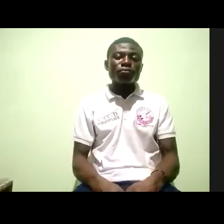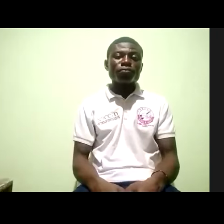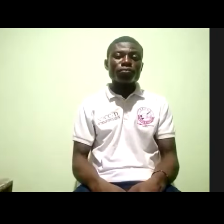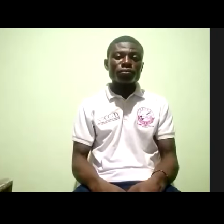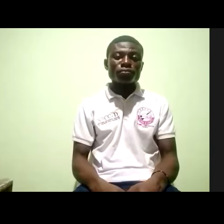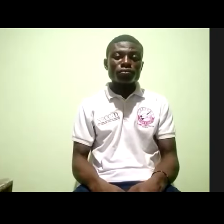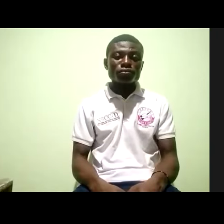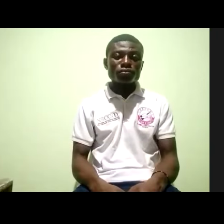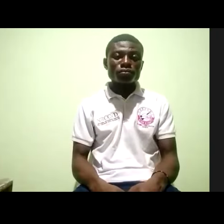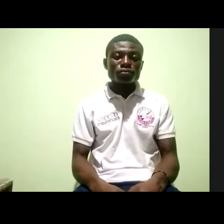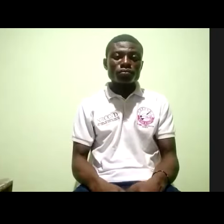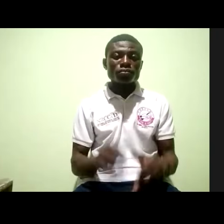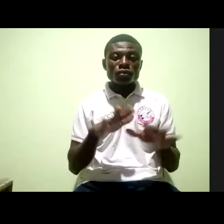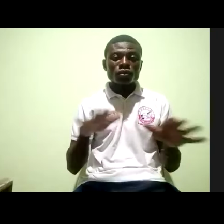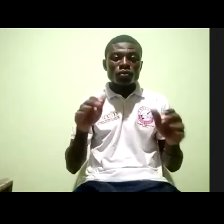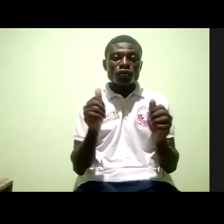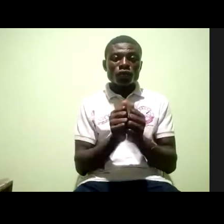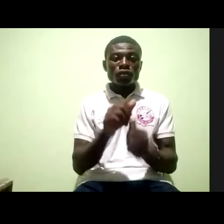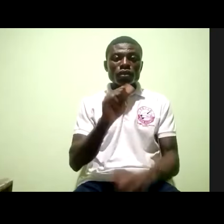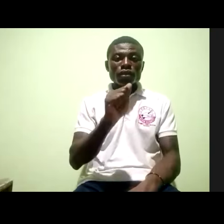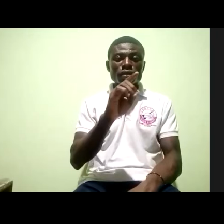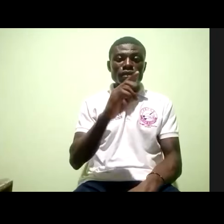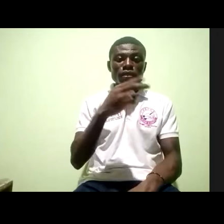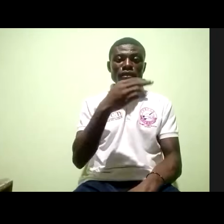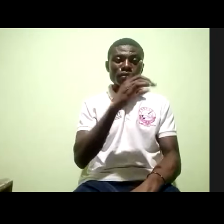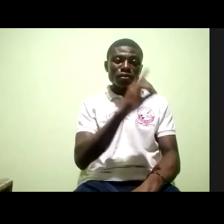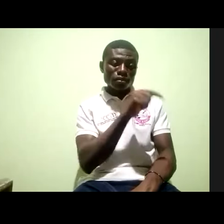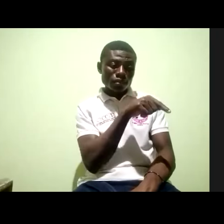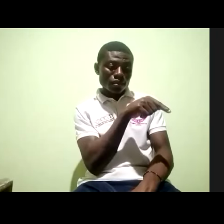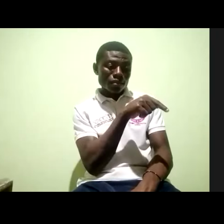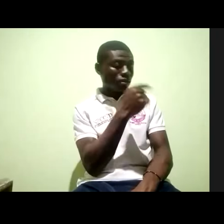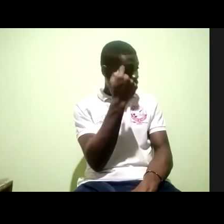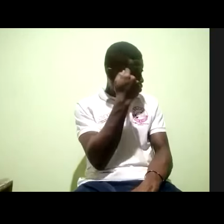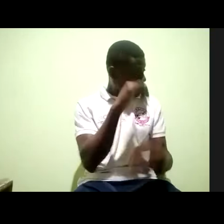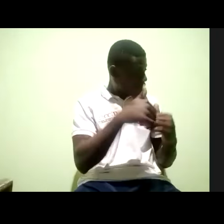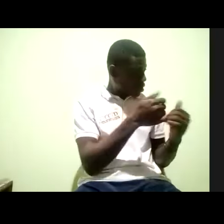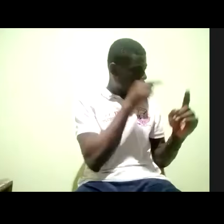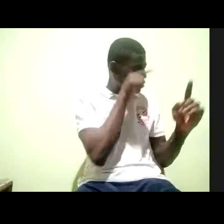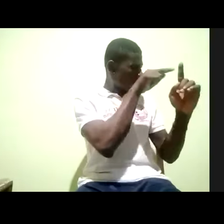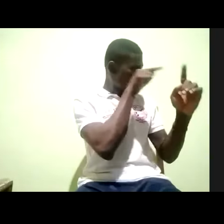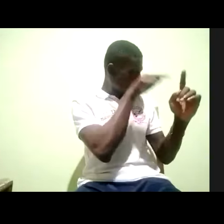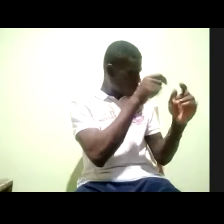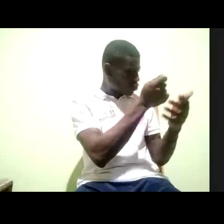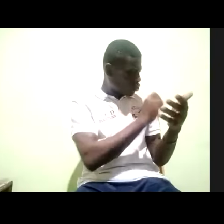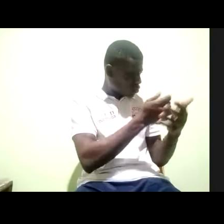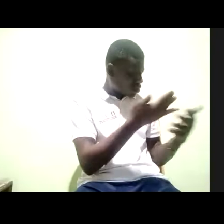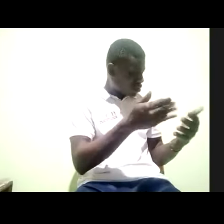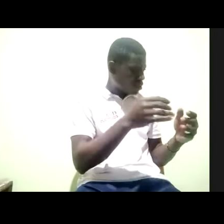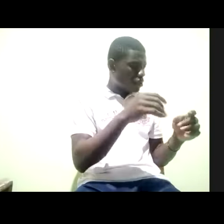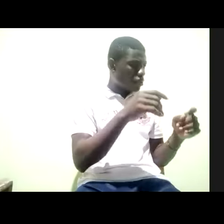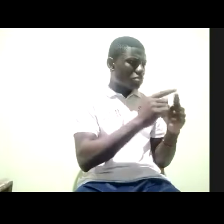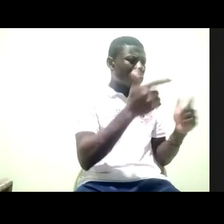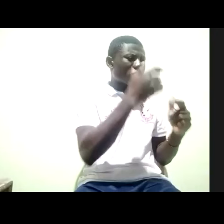So the children with ADHD might find organizing their thoughts and spotting errors in your writings are the biggest